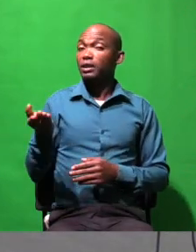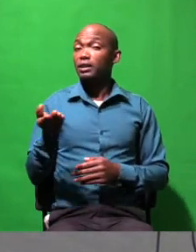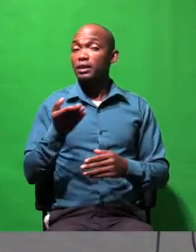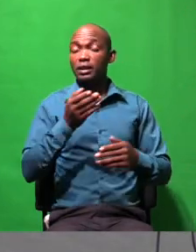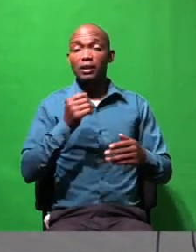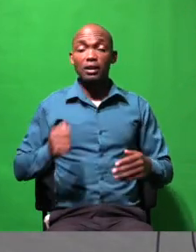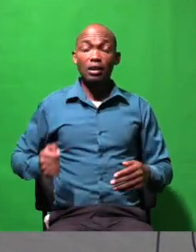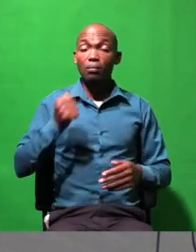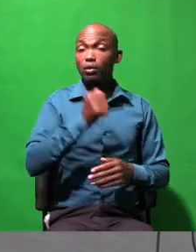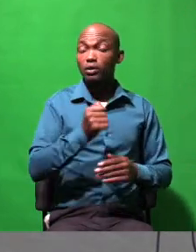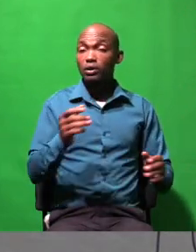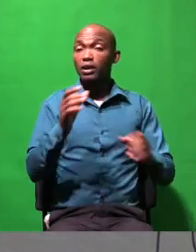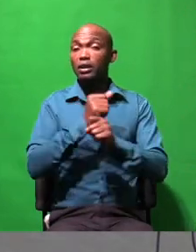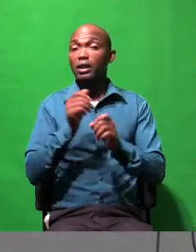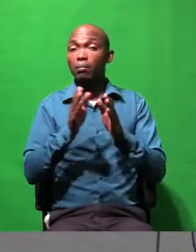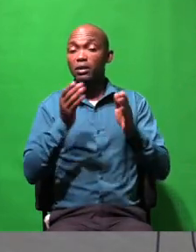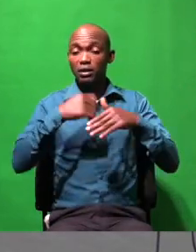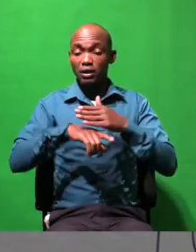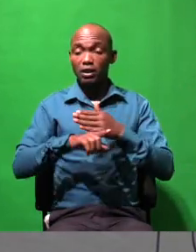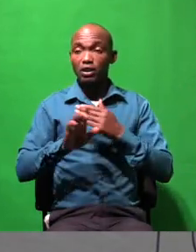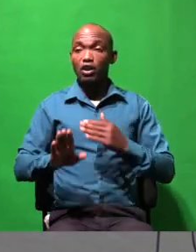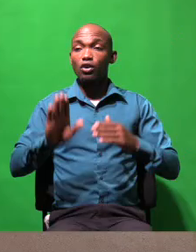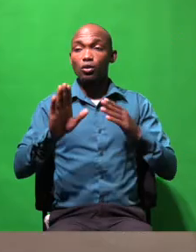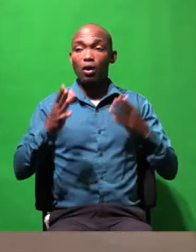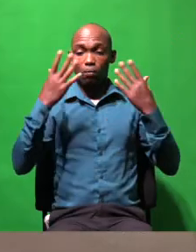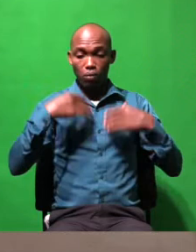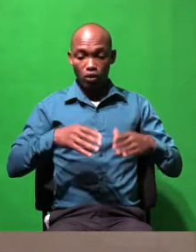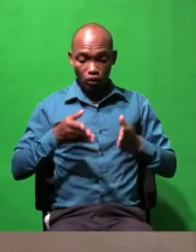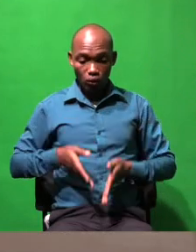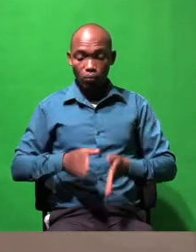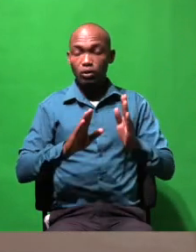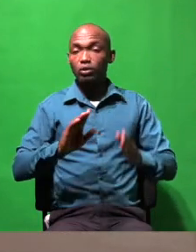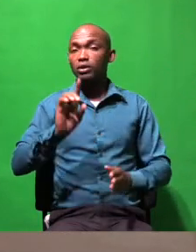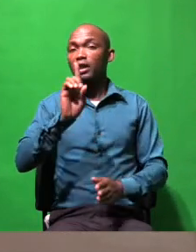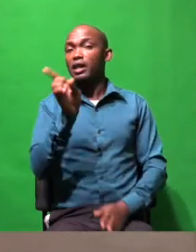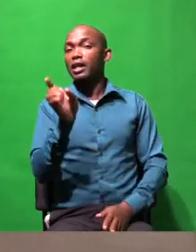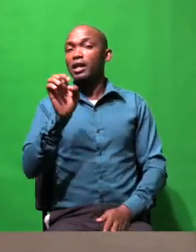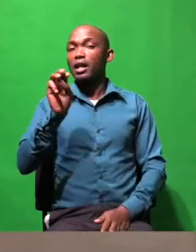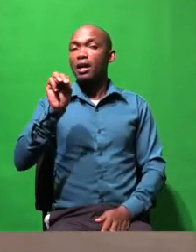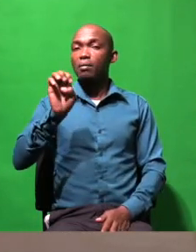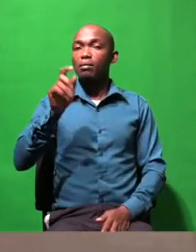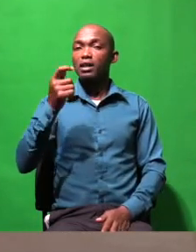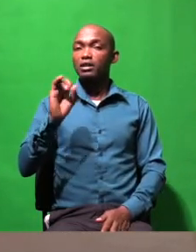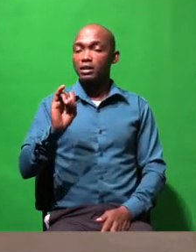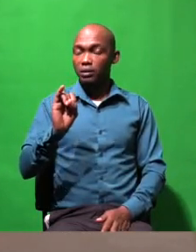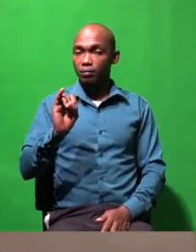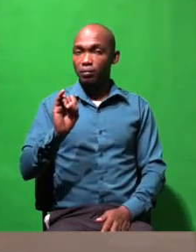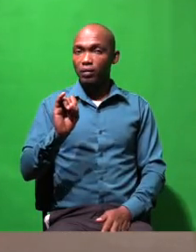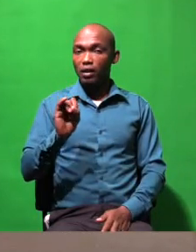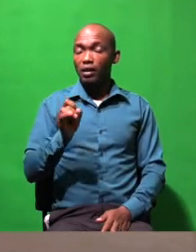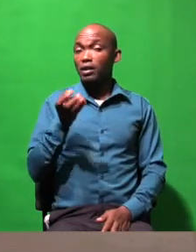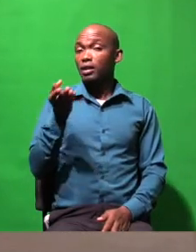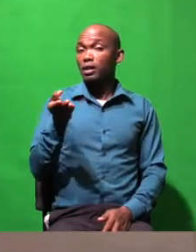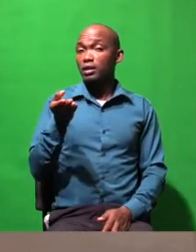process taking place in our body so as to produce a gamete. So these male gametes and